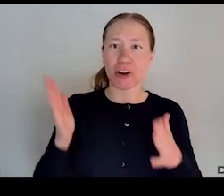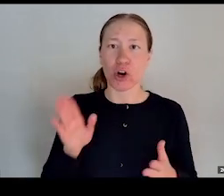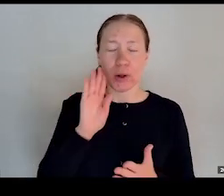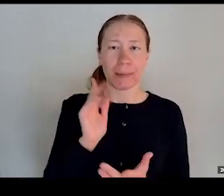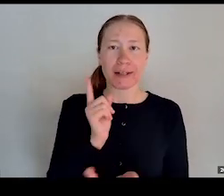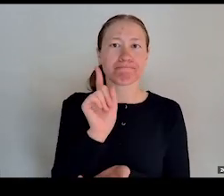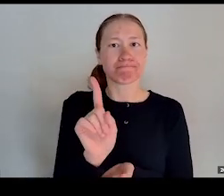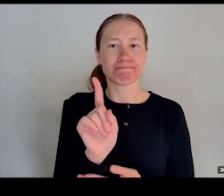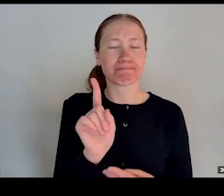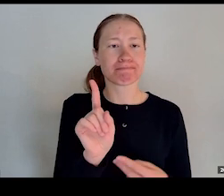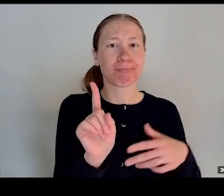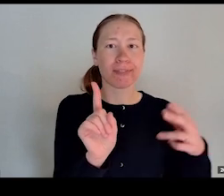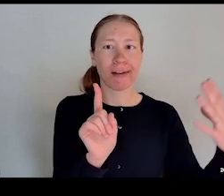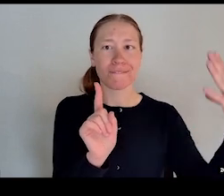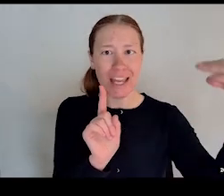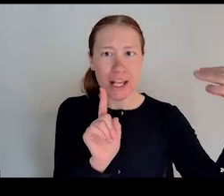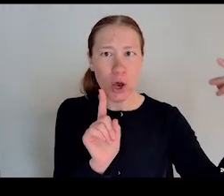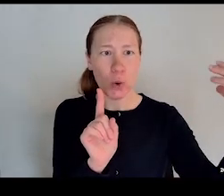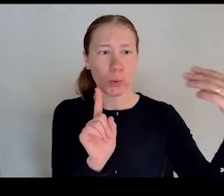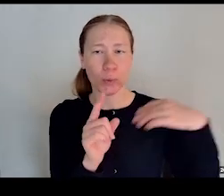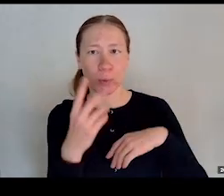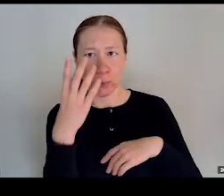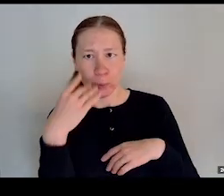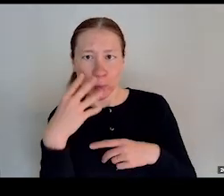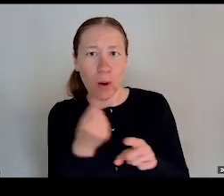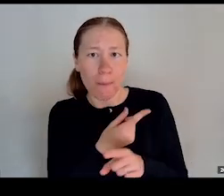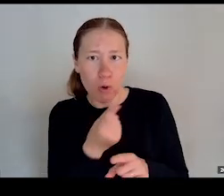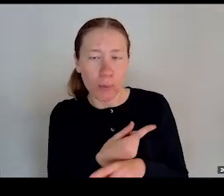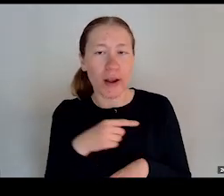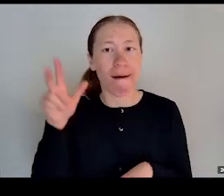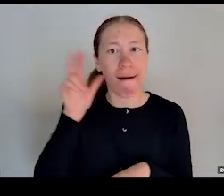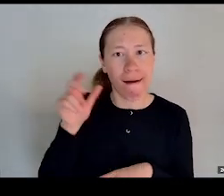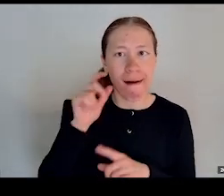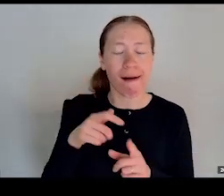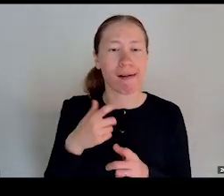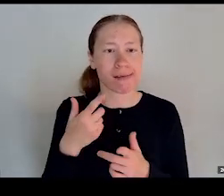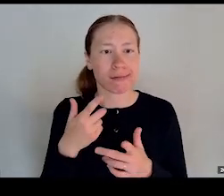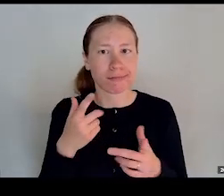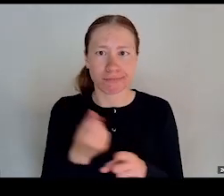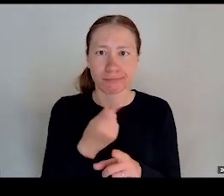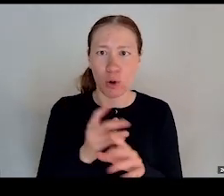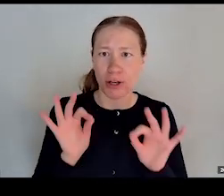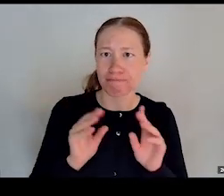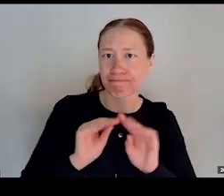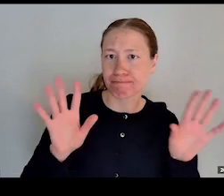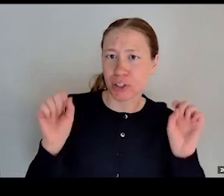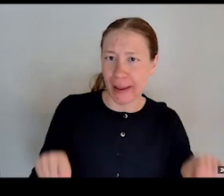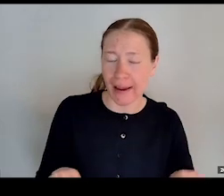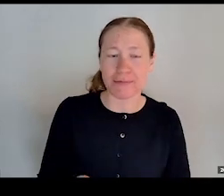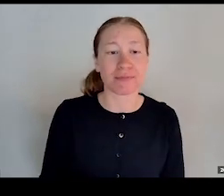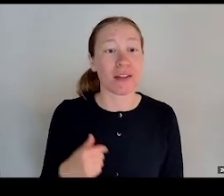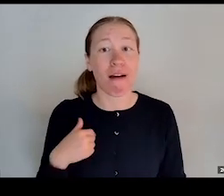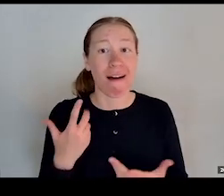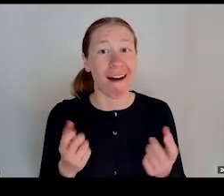up the audio and video appropriately. To help with this, I'd recommend consulting with